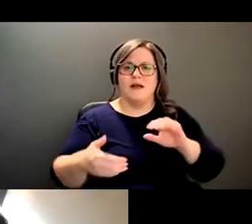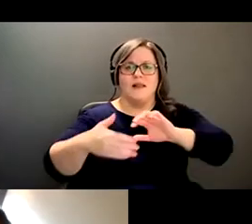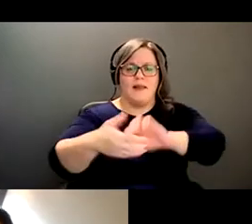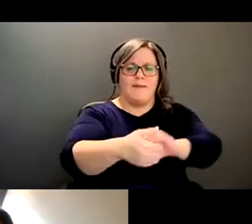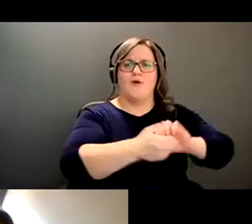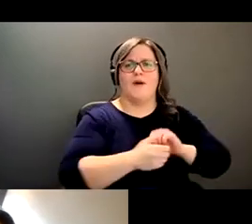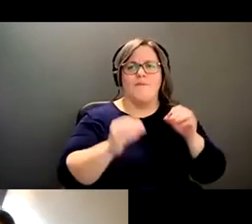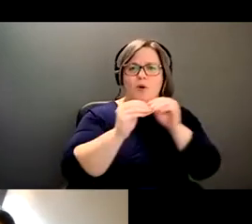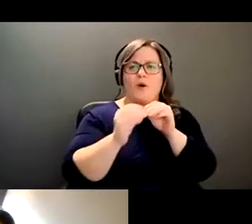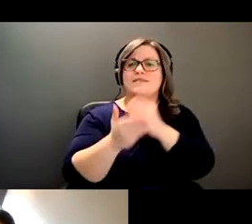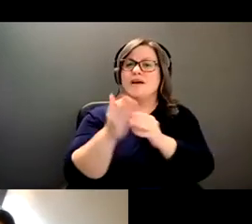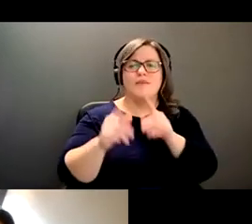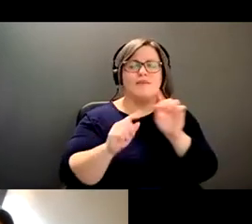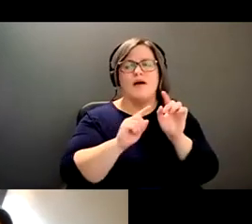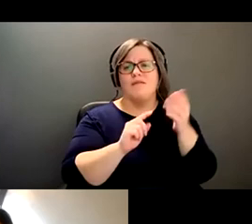before.